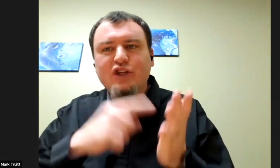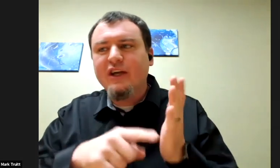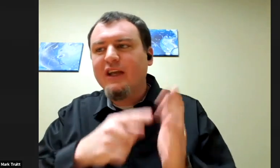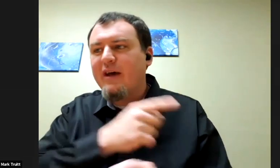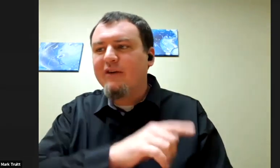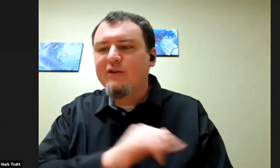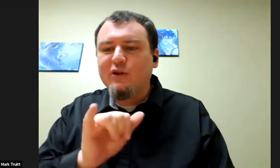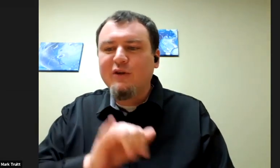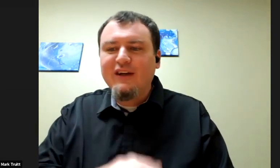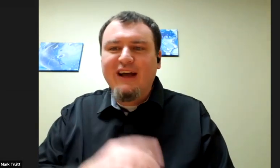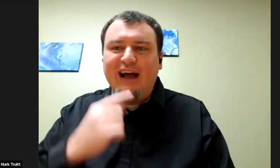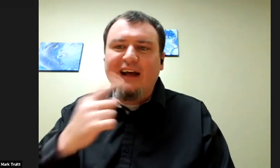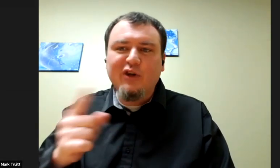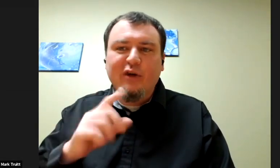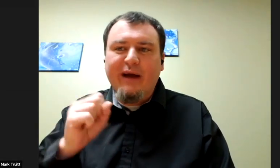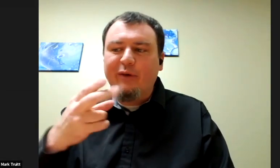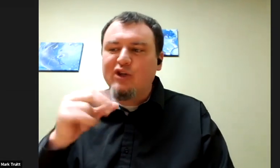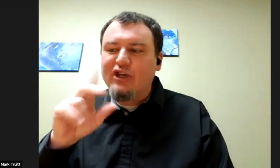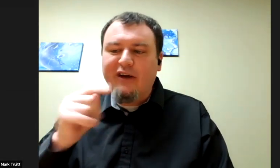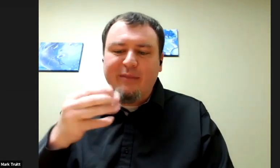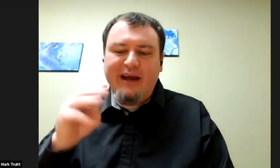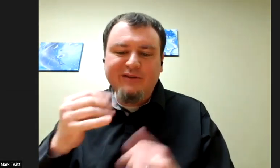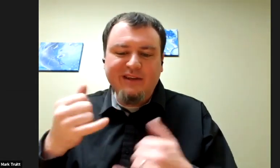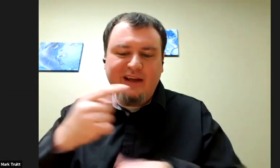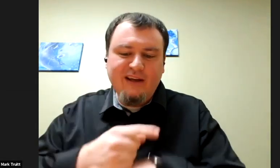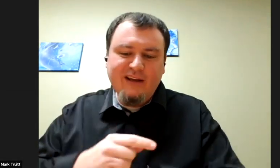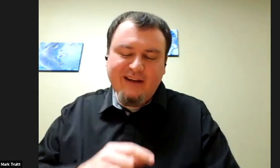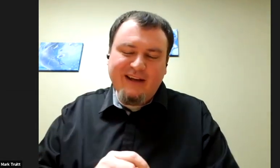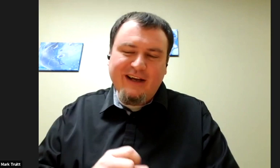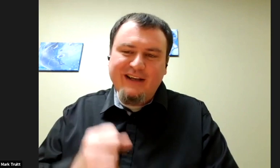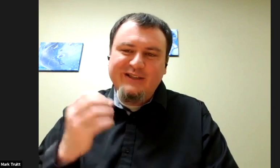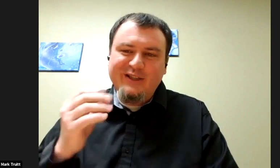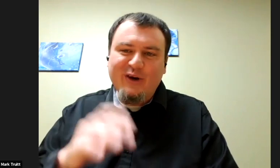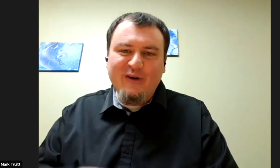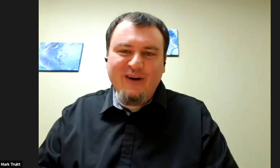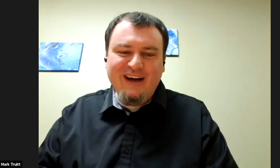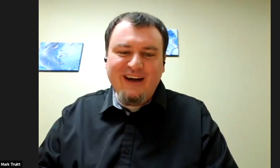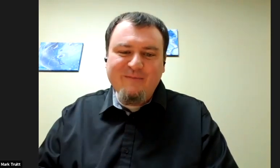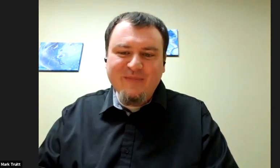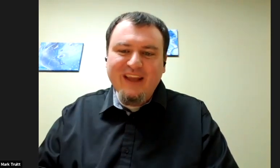people to check him out too. I told him I would shout him out today.